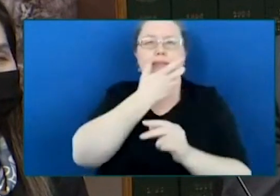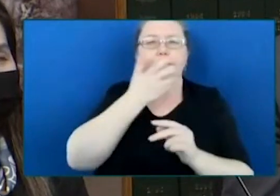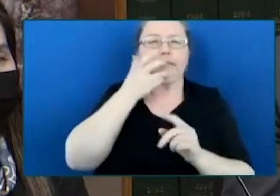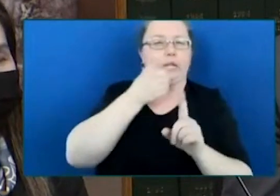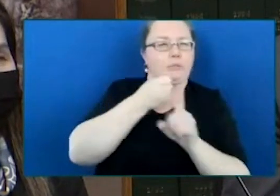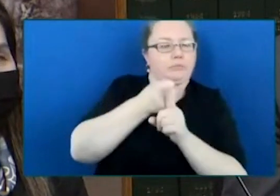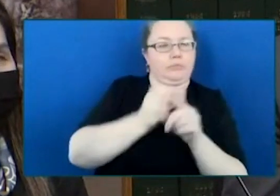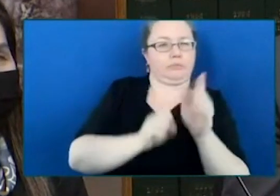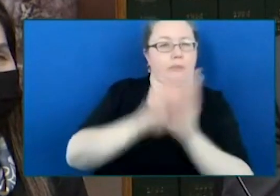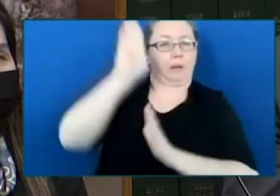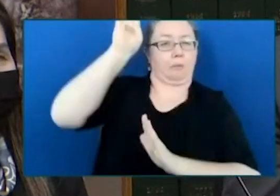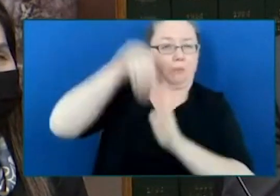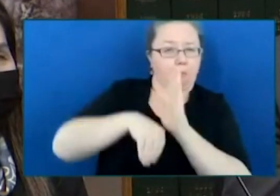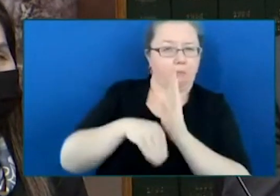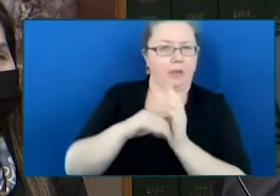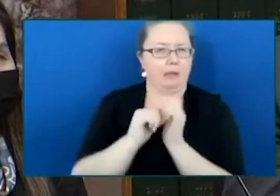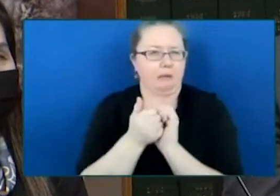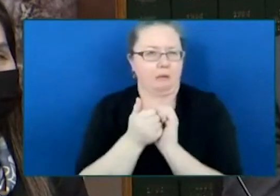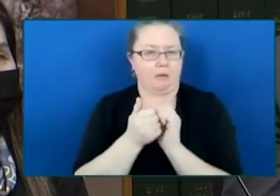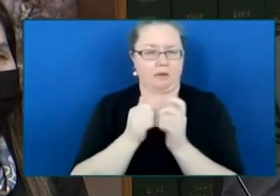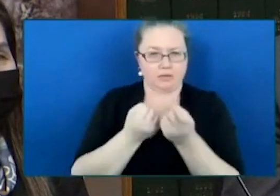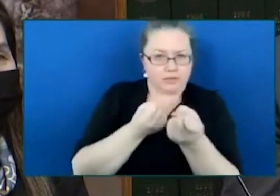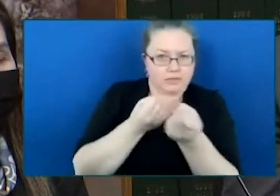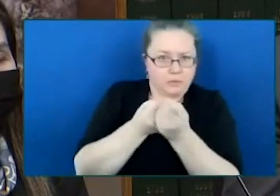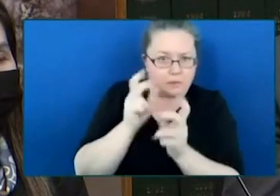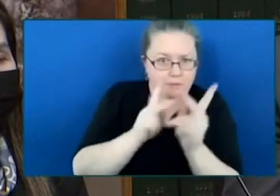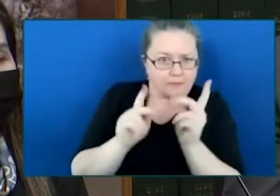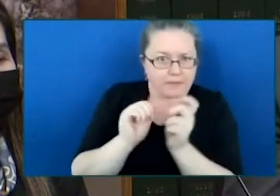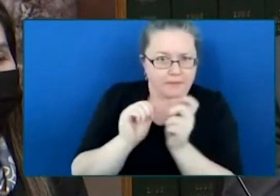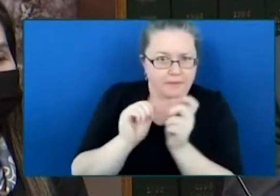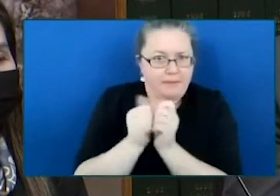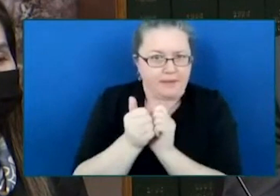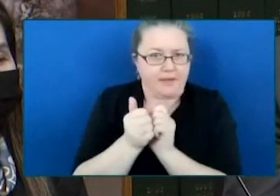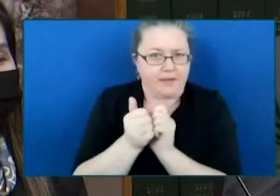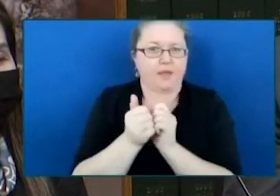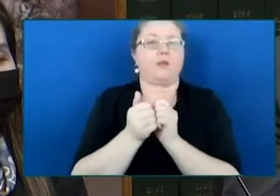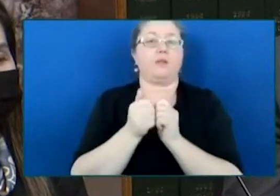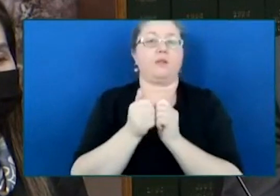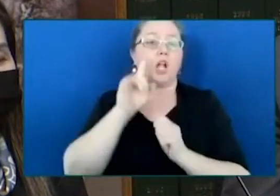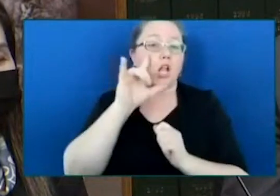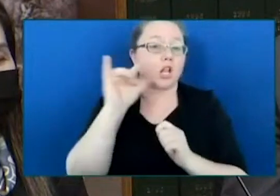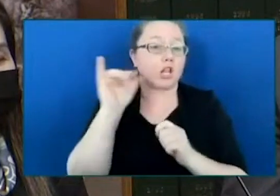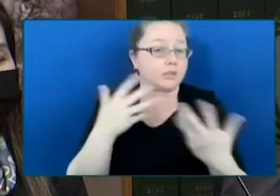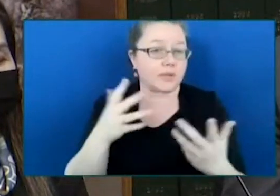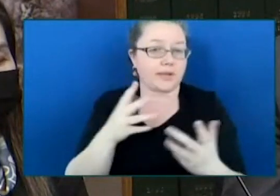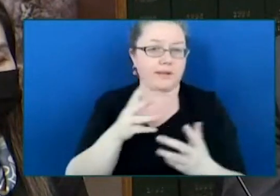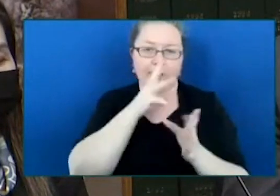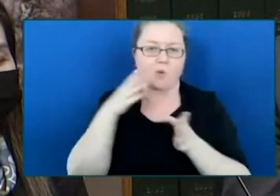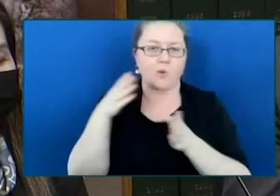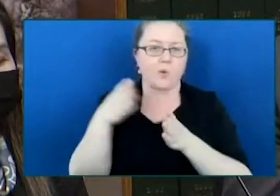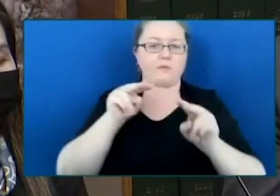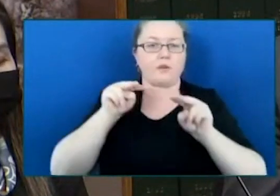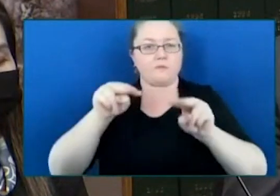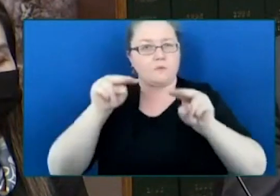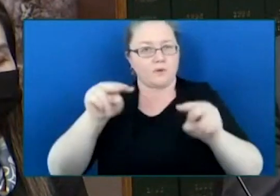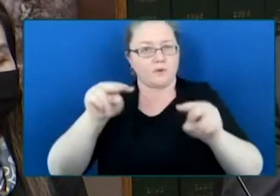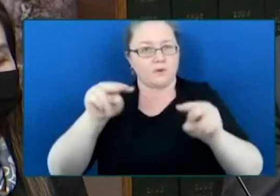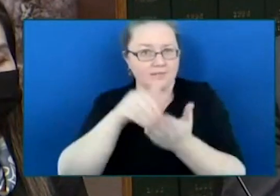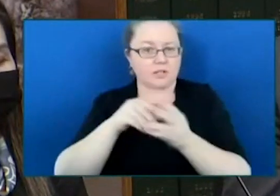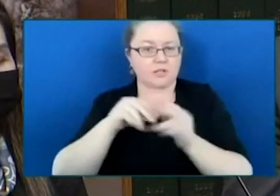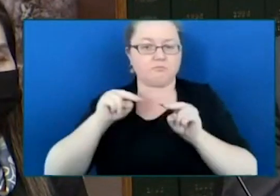we can help the most vulnerable. It looks like an expanded River Forecast Centre and provincial floodplain mapping